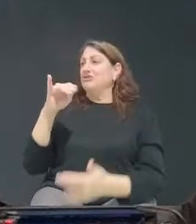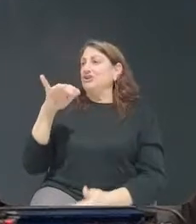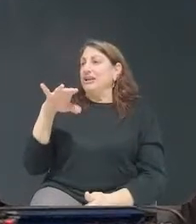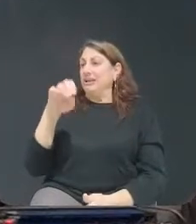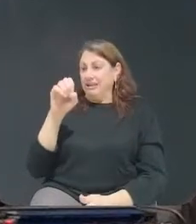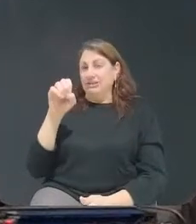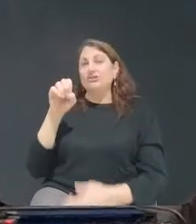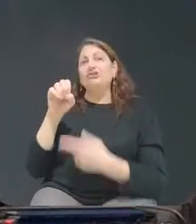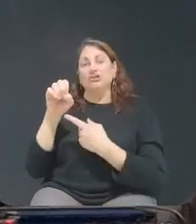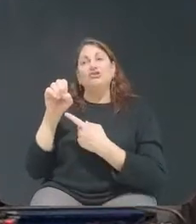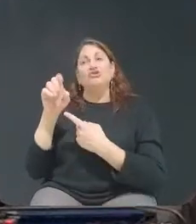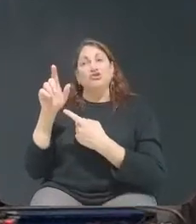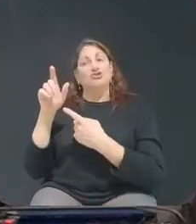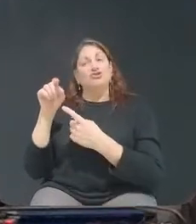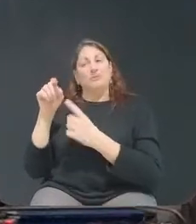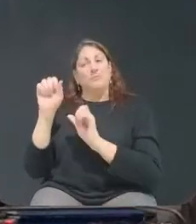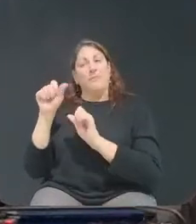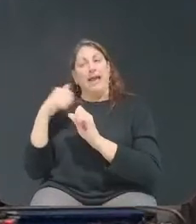she wants to go down.